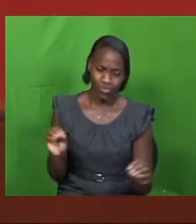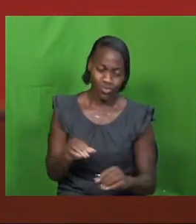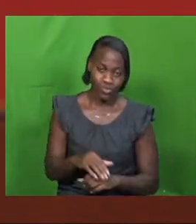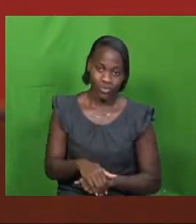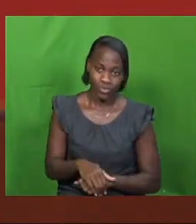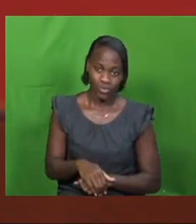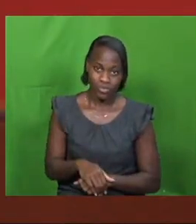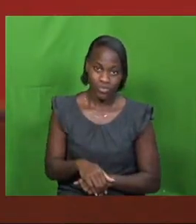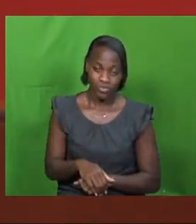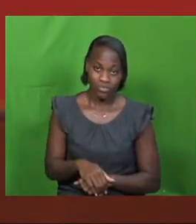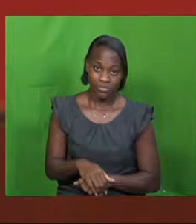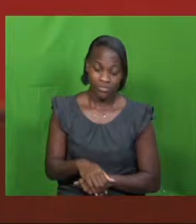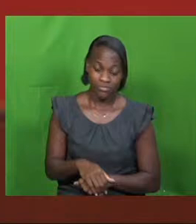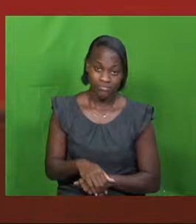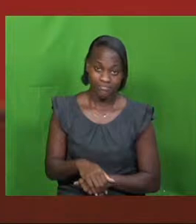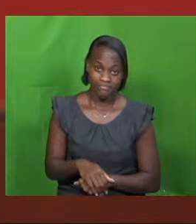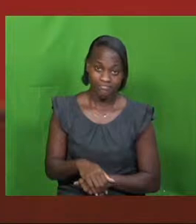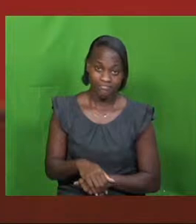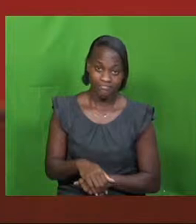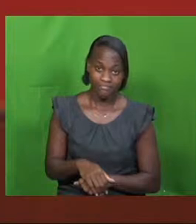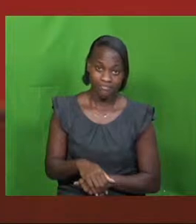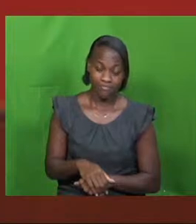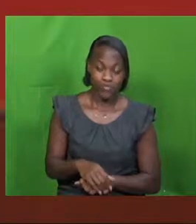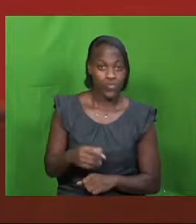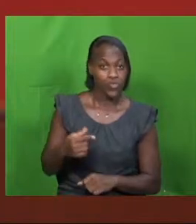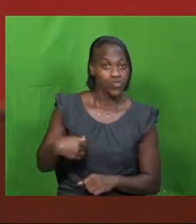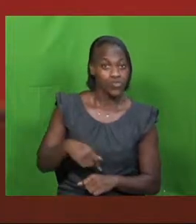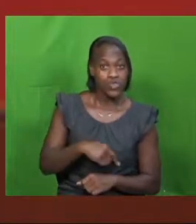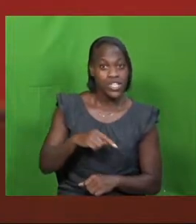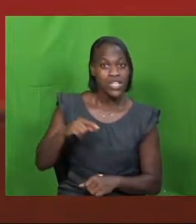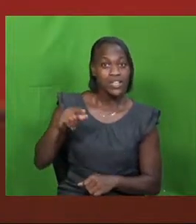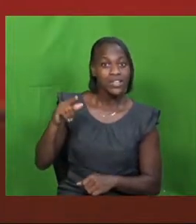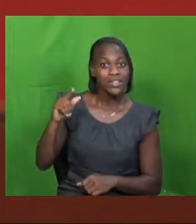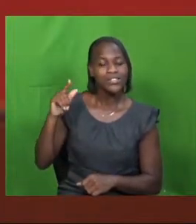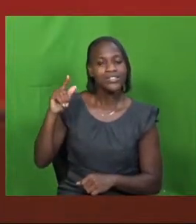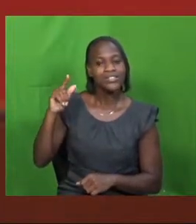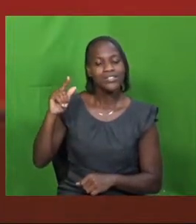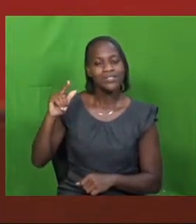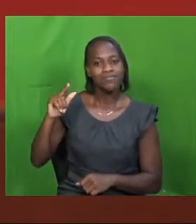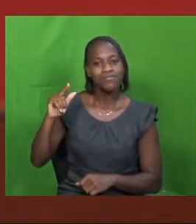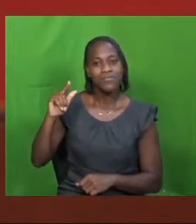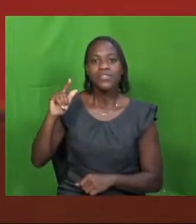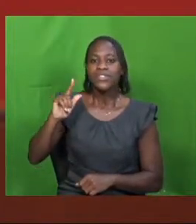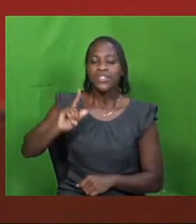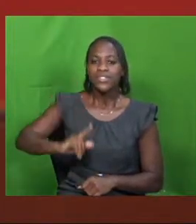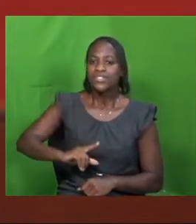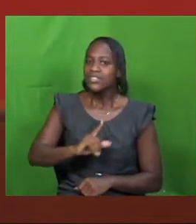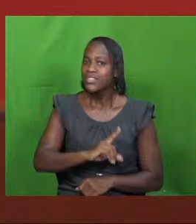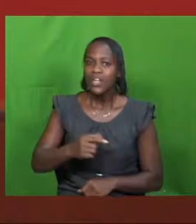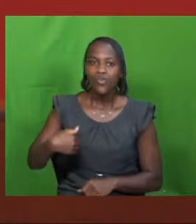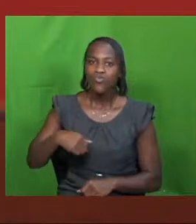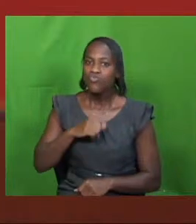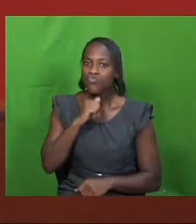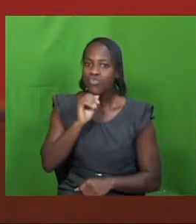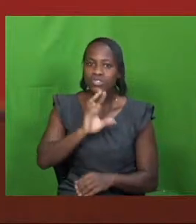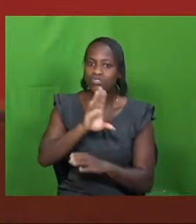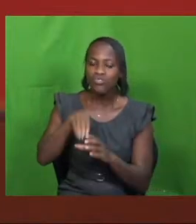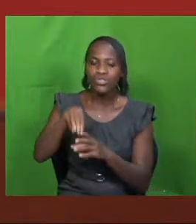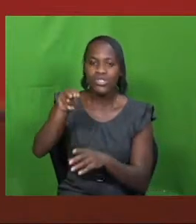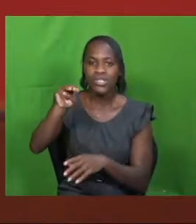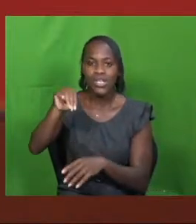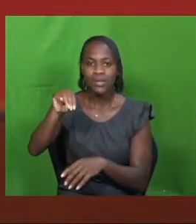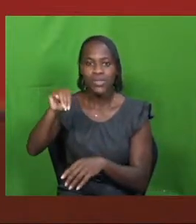This is an arm of government. We are not part of the MMDAs. We have even been written to